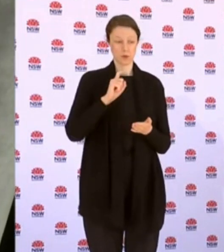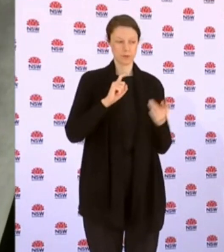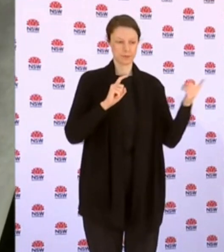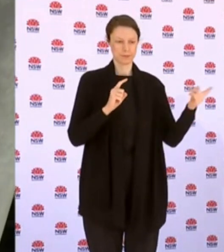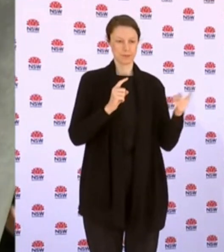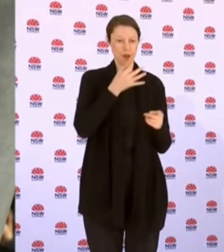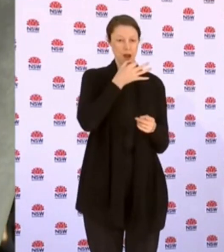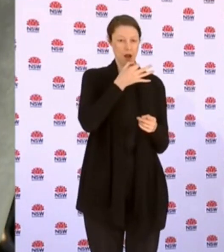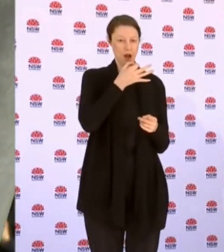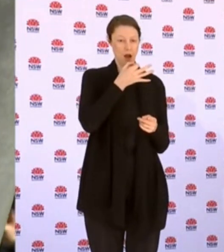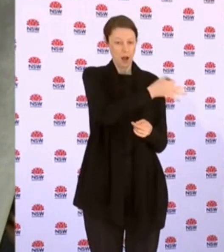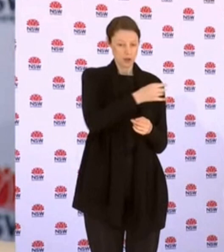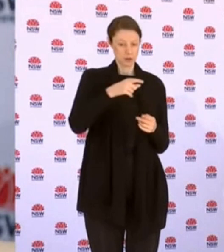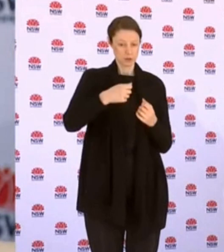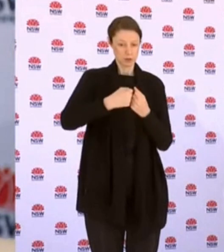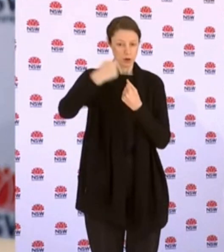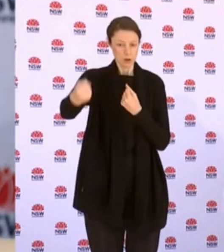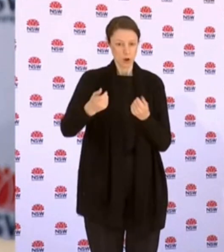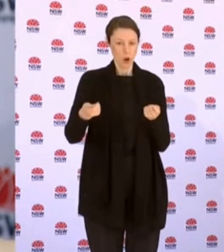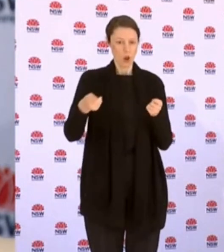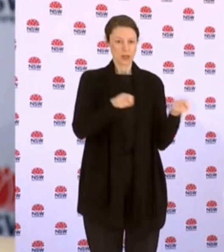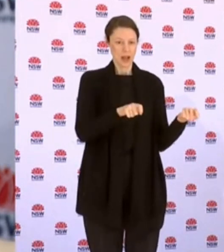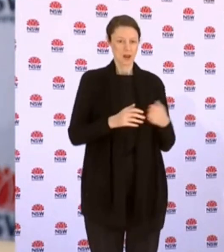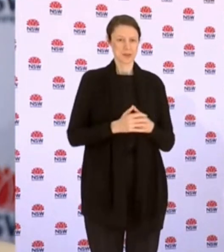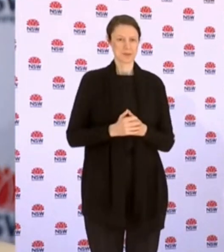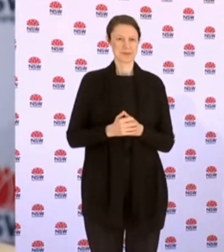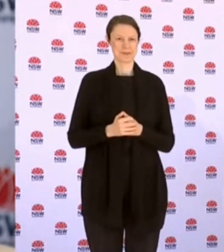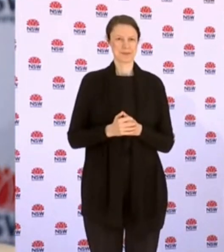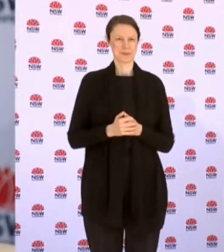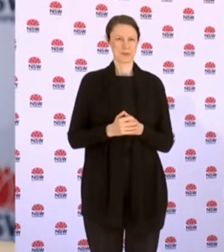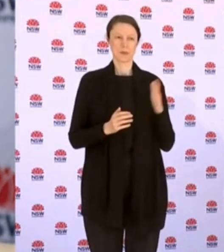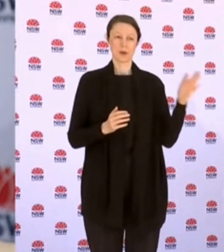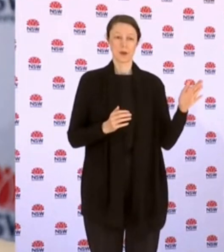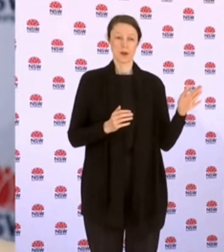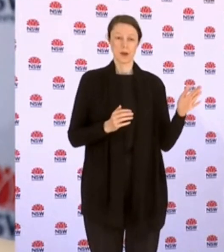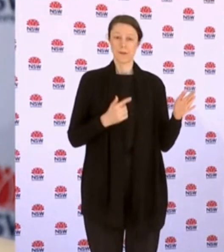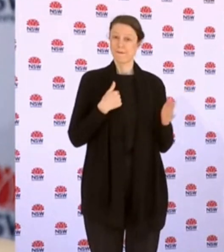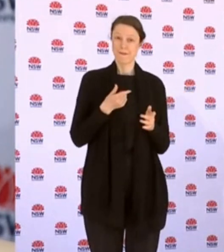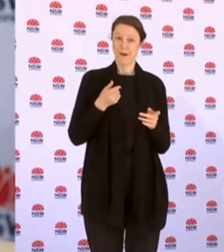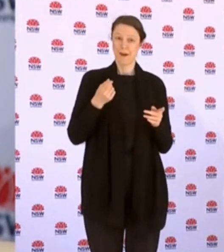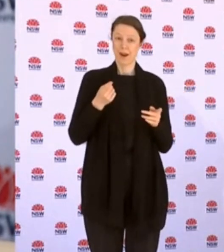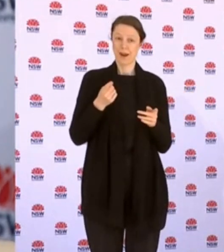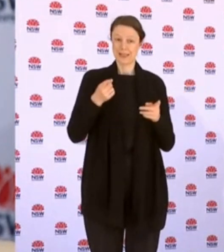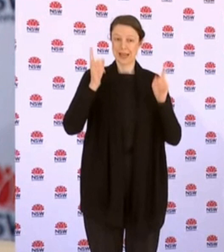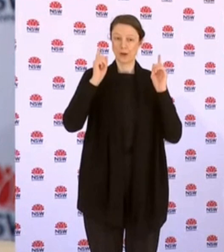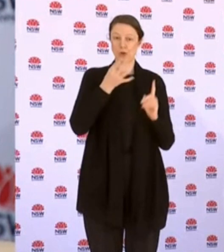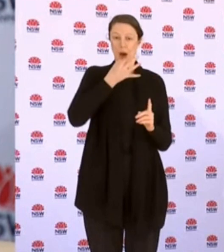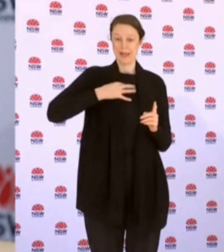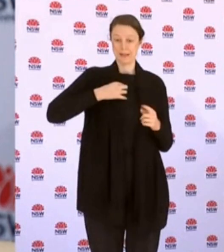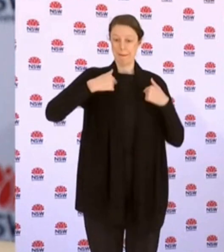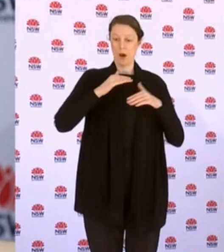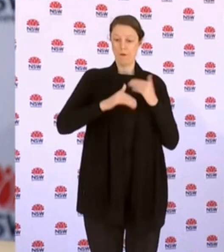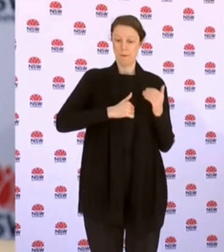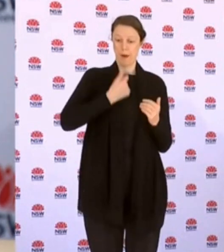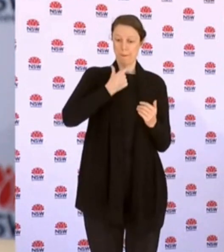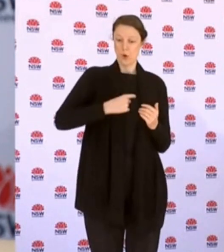you know, all the advice that you have? It's very dangerous to ask about my personal opinion. It's never about our personal opinion. It should always be